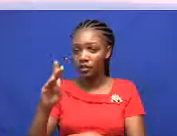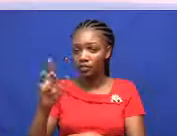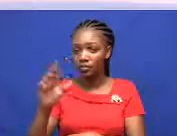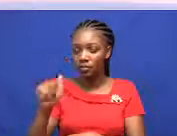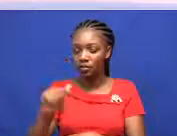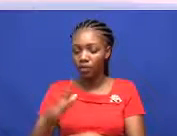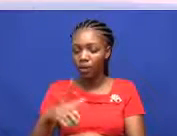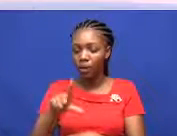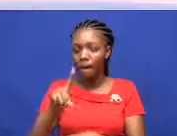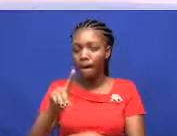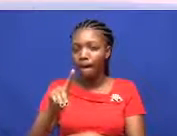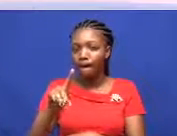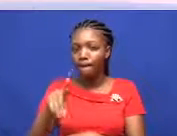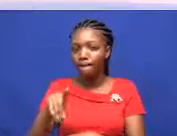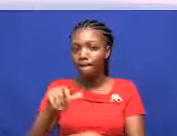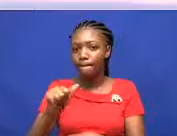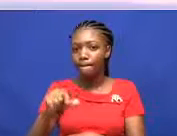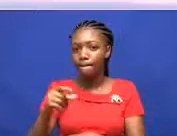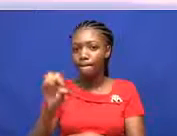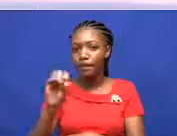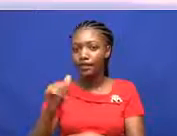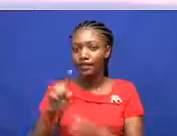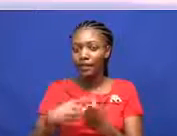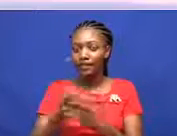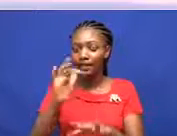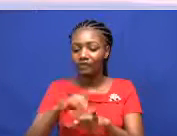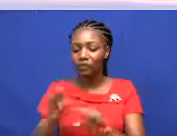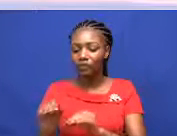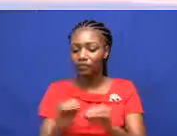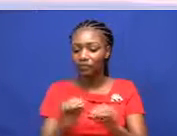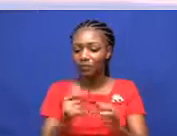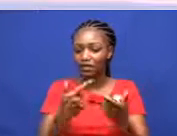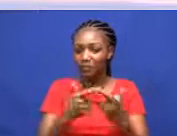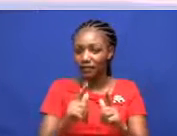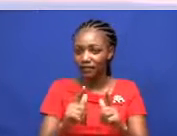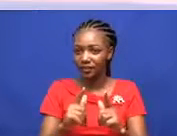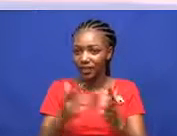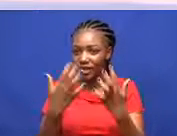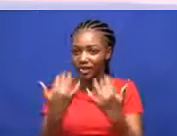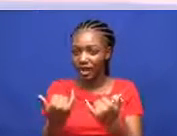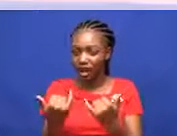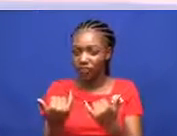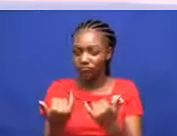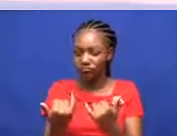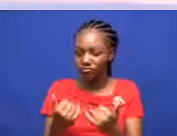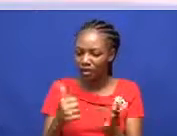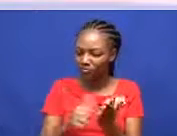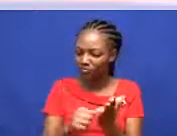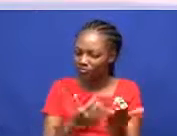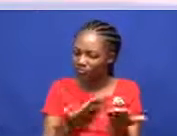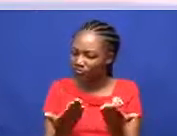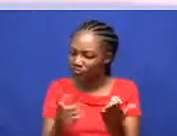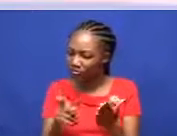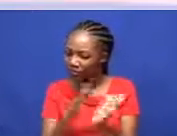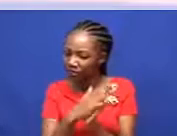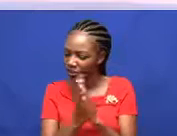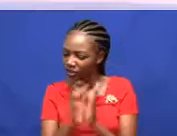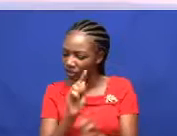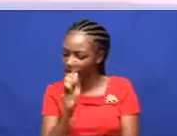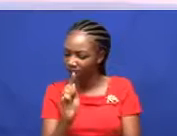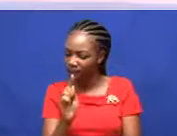quite associated with the brain and that which affects movement. But then what's quite striking about this story is that you'll find